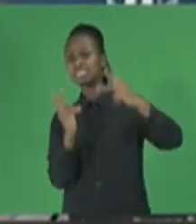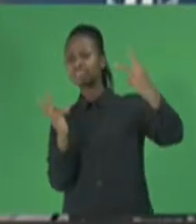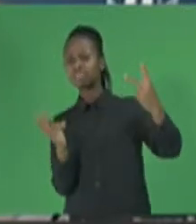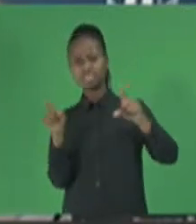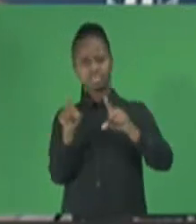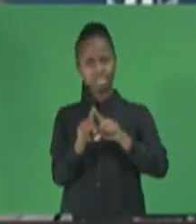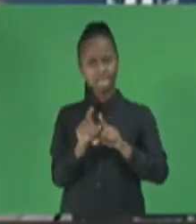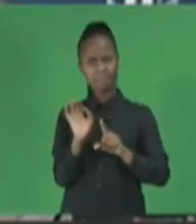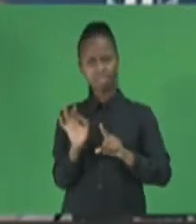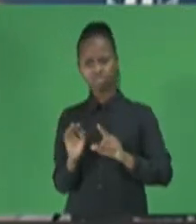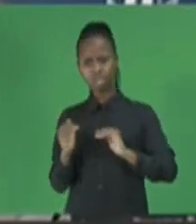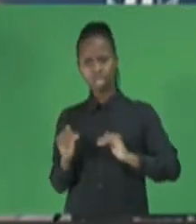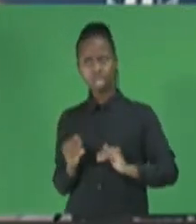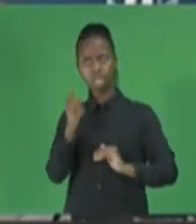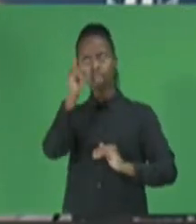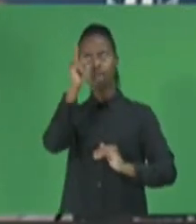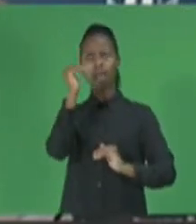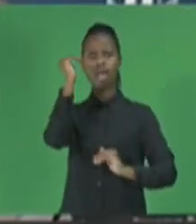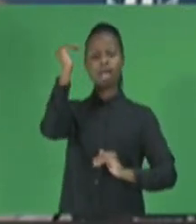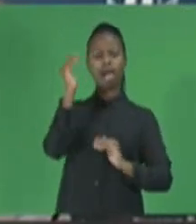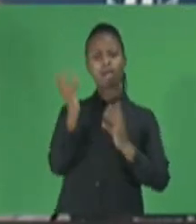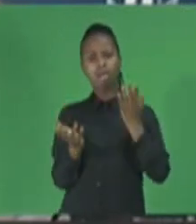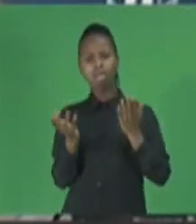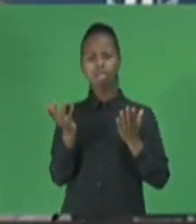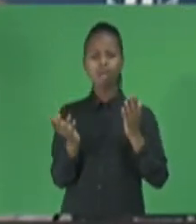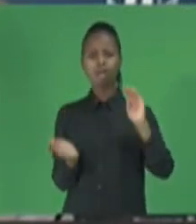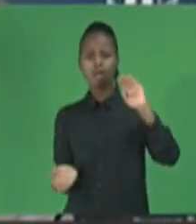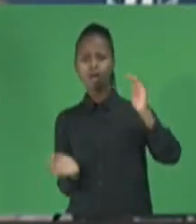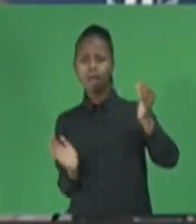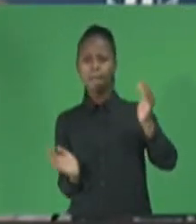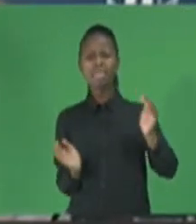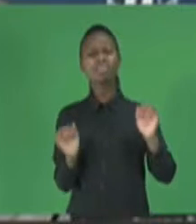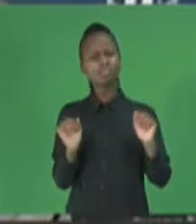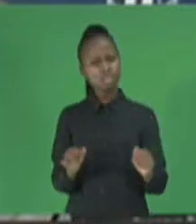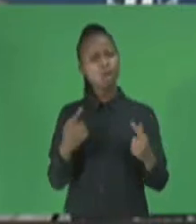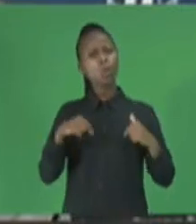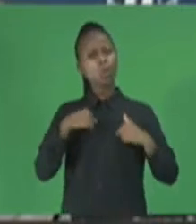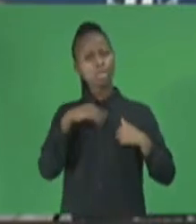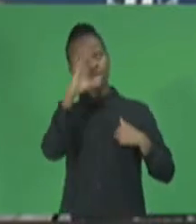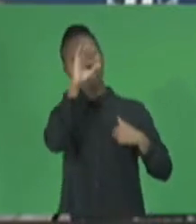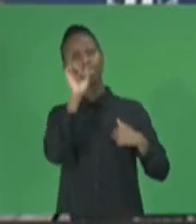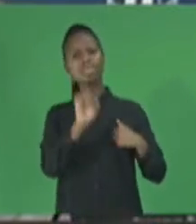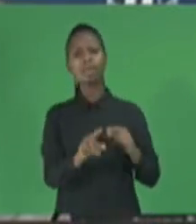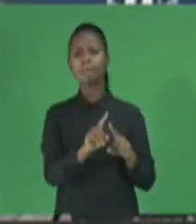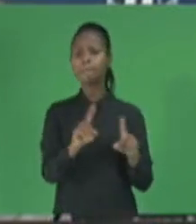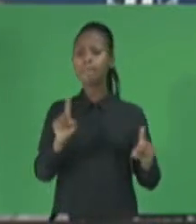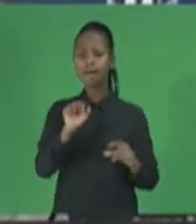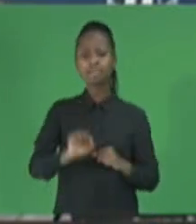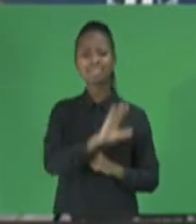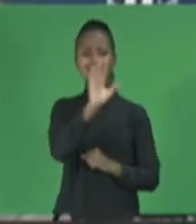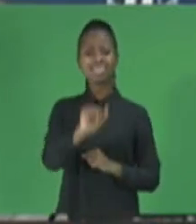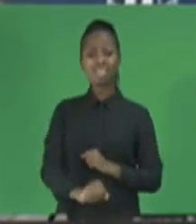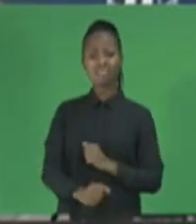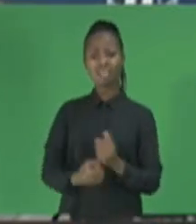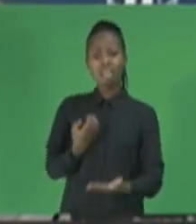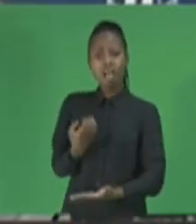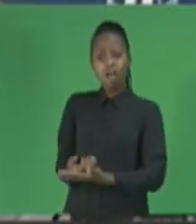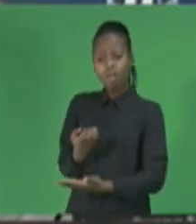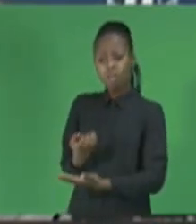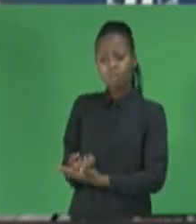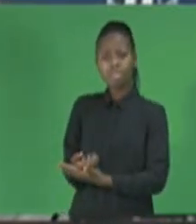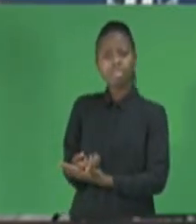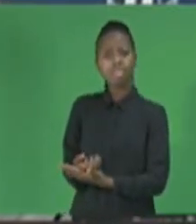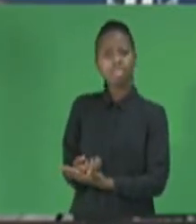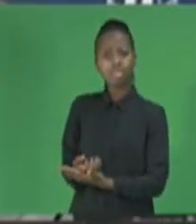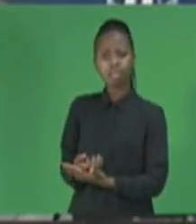at those, but for an economy with an advanced financial market like